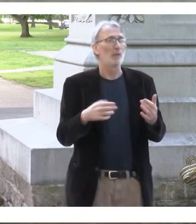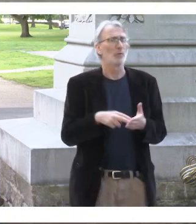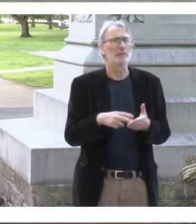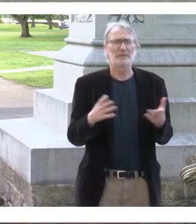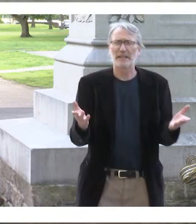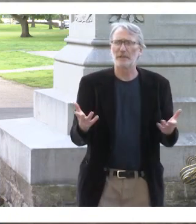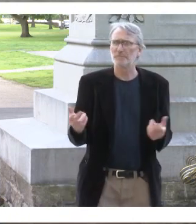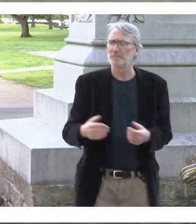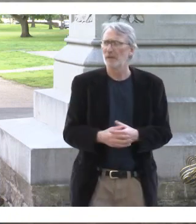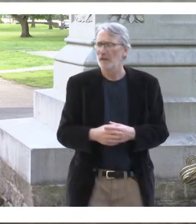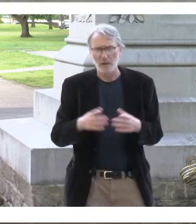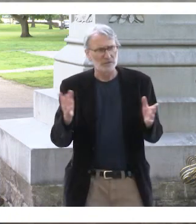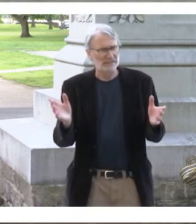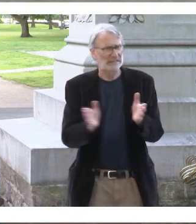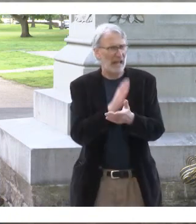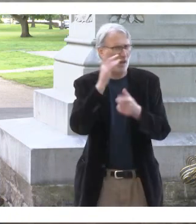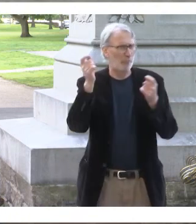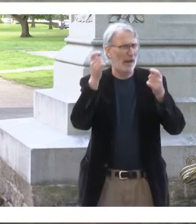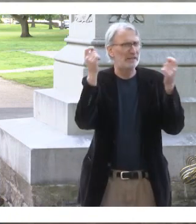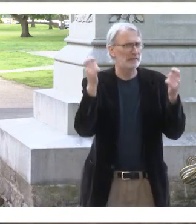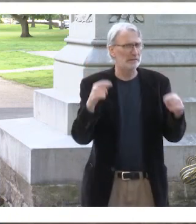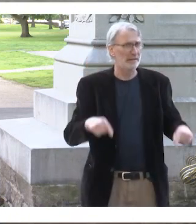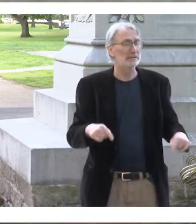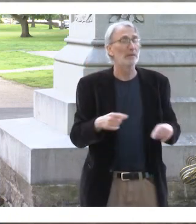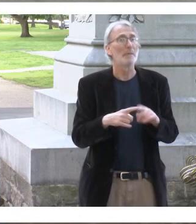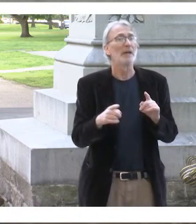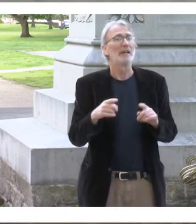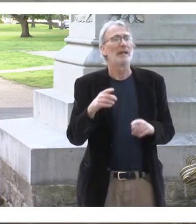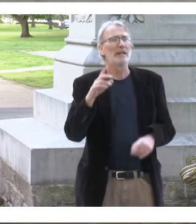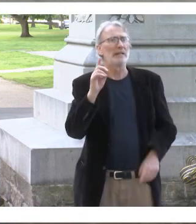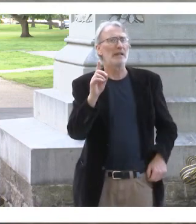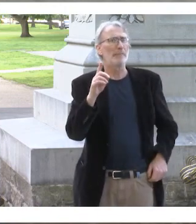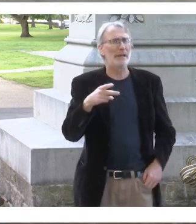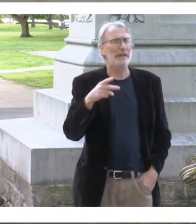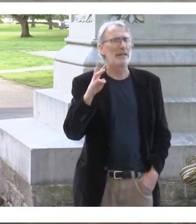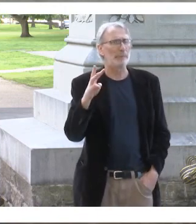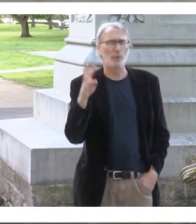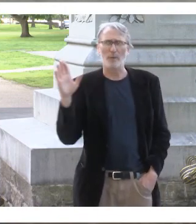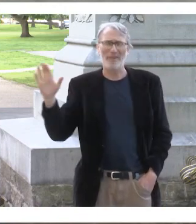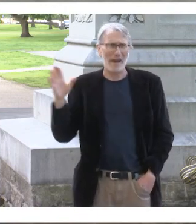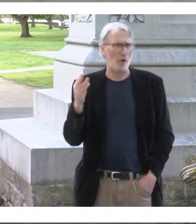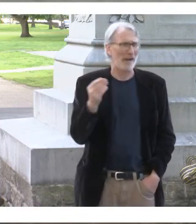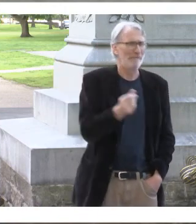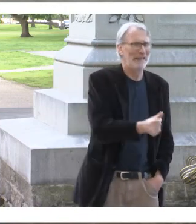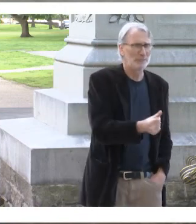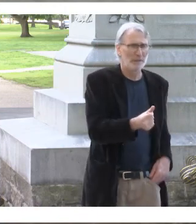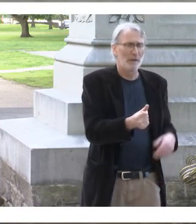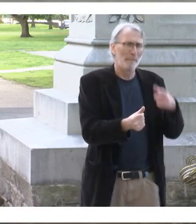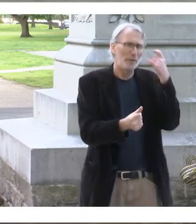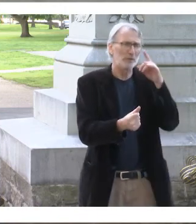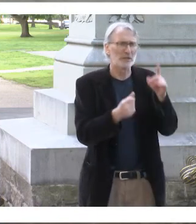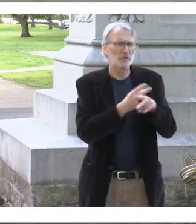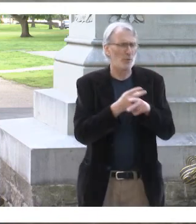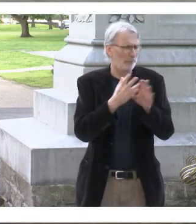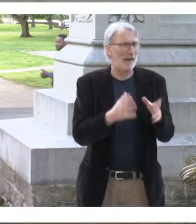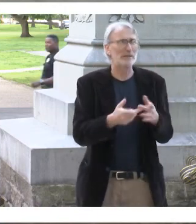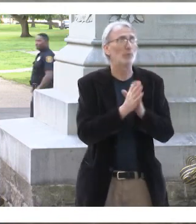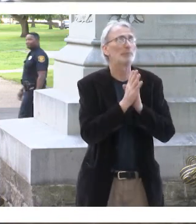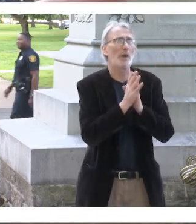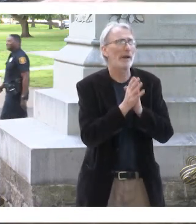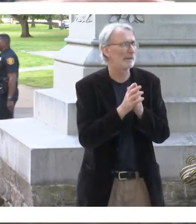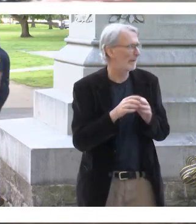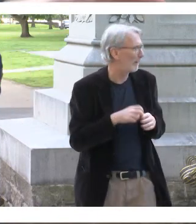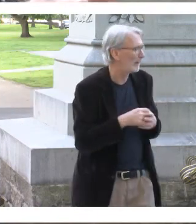only to celebrate this public-private investment, but also the investment in DPW. Because I heard that Supervisor Keith Younger was on his hands and